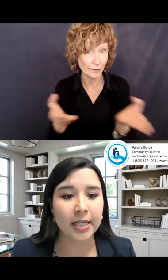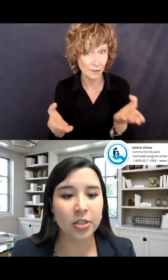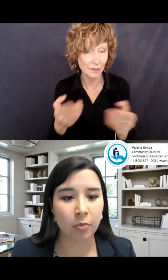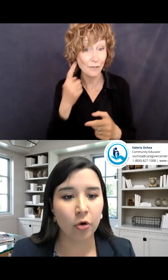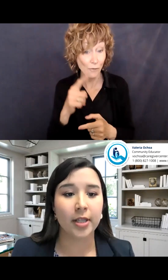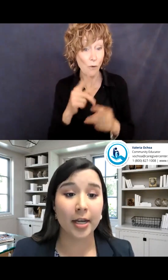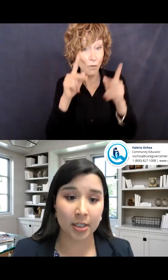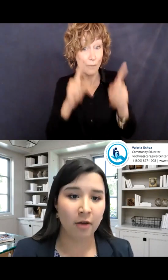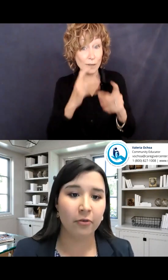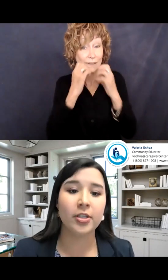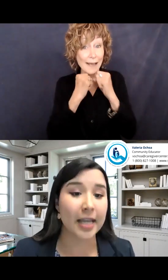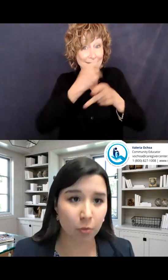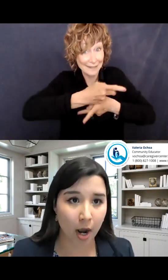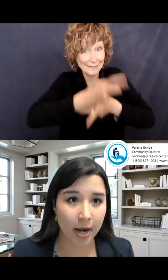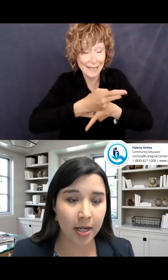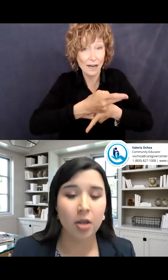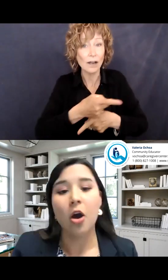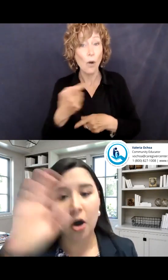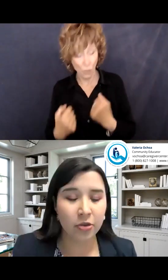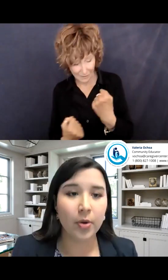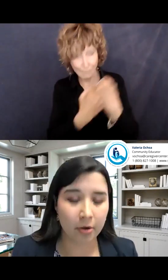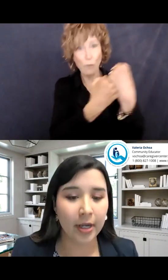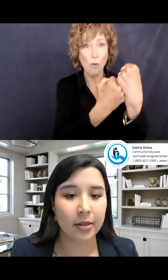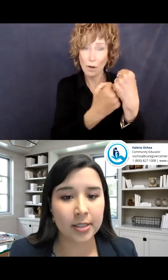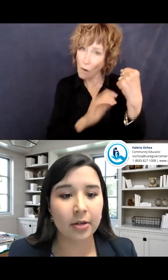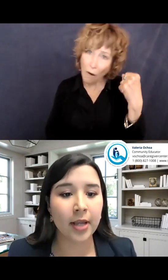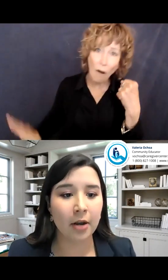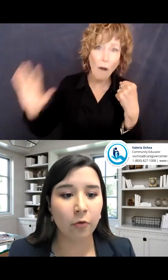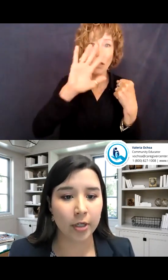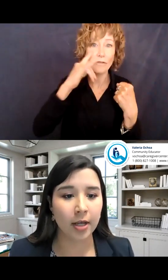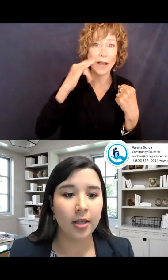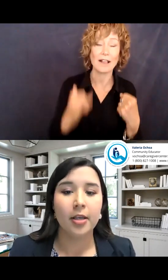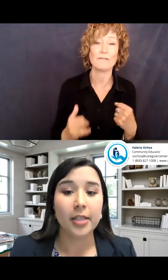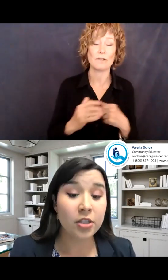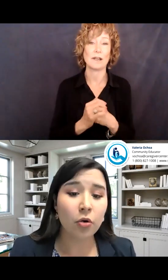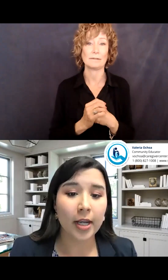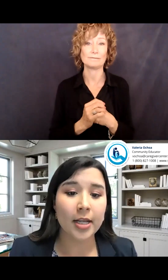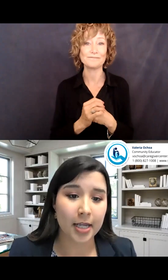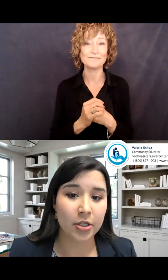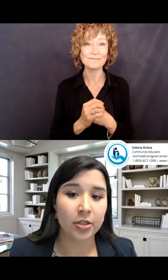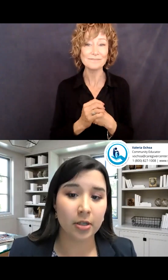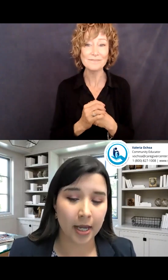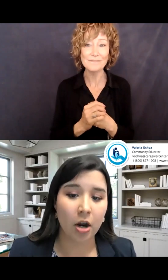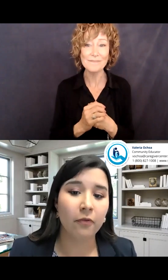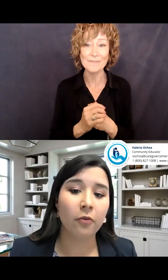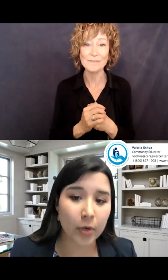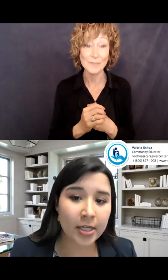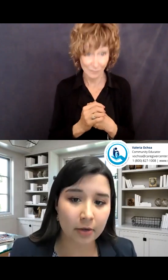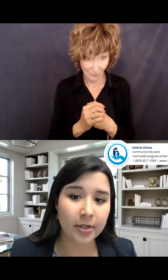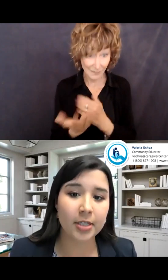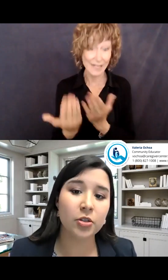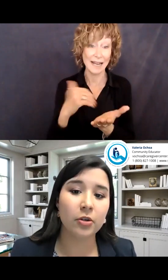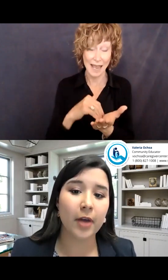much needed support that is offered statewide, all throughout, again, the state of California. These organizations, again, offer